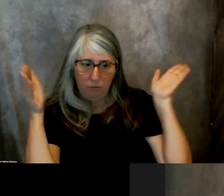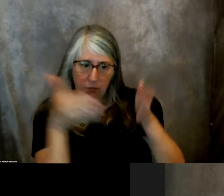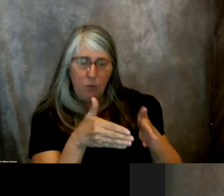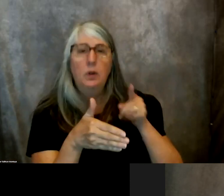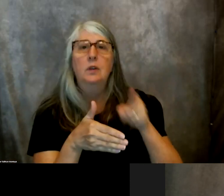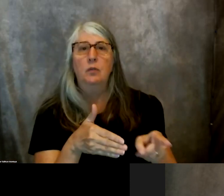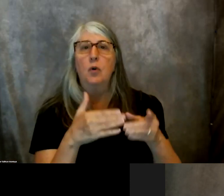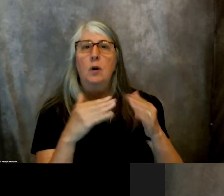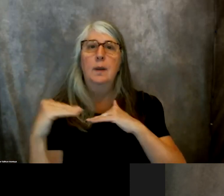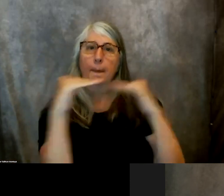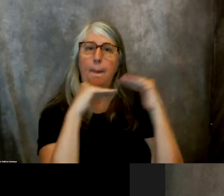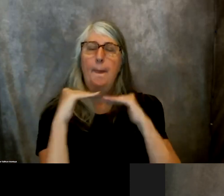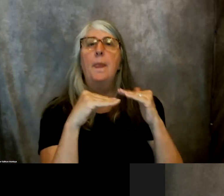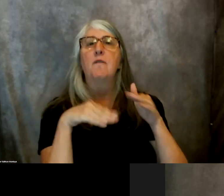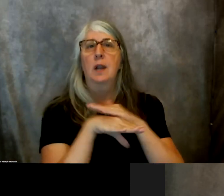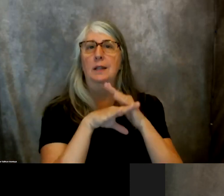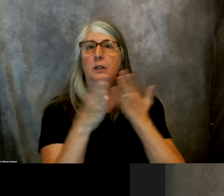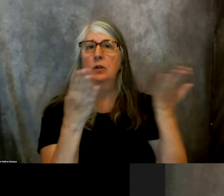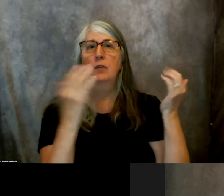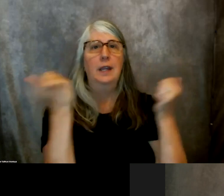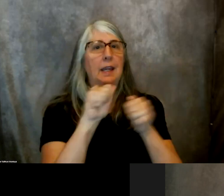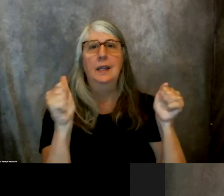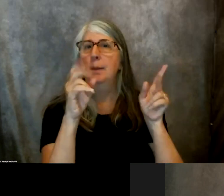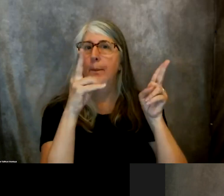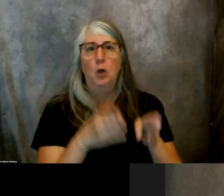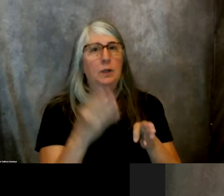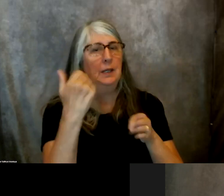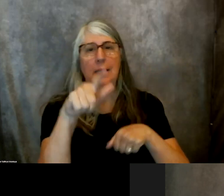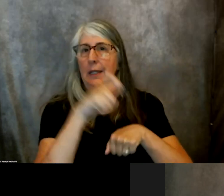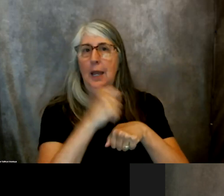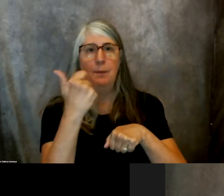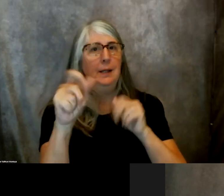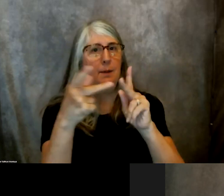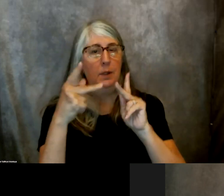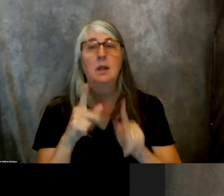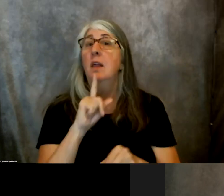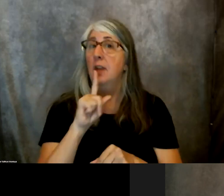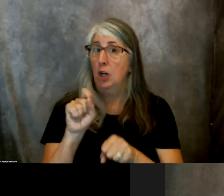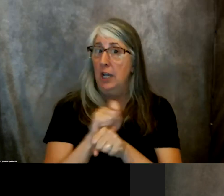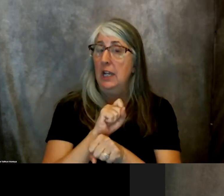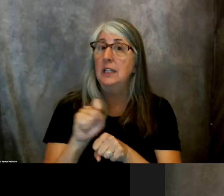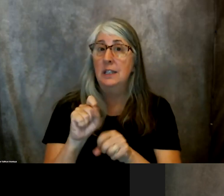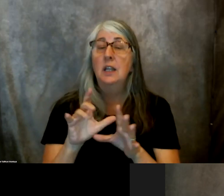services for anyone, anytime, and anywhere. There is a business case to be made for utilizing the